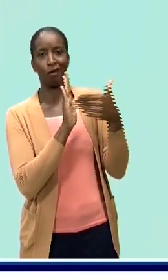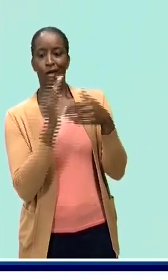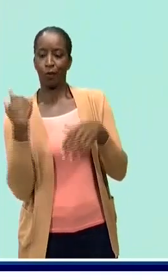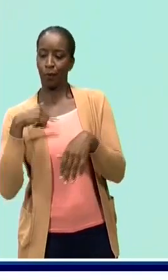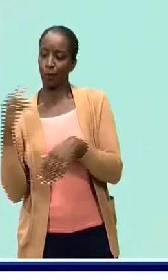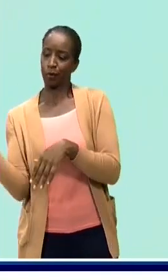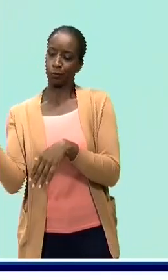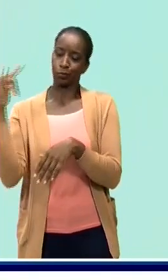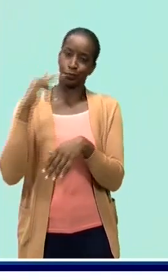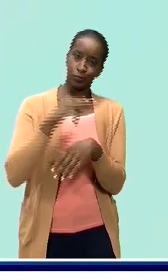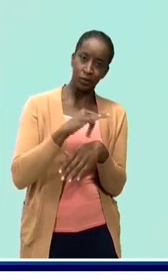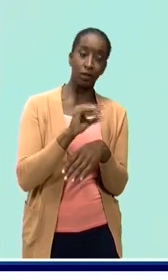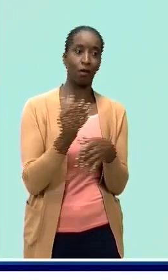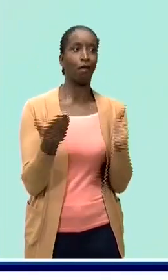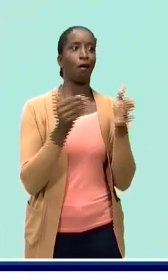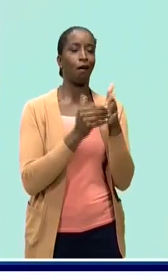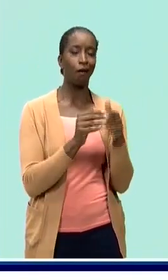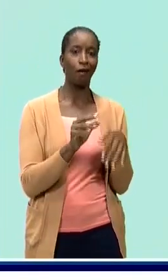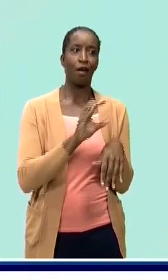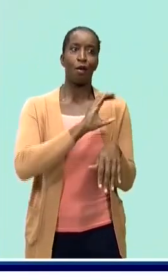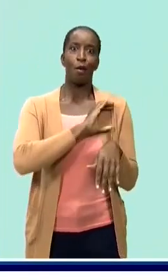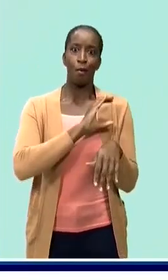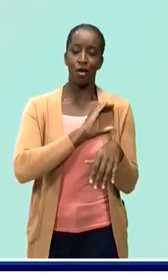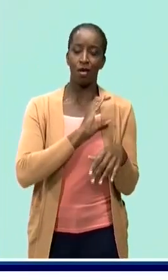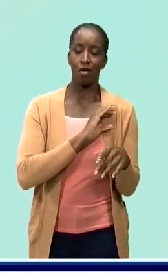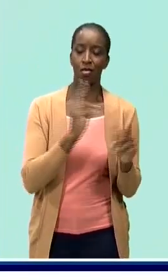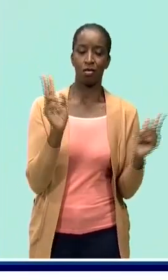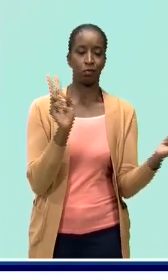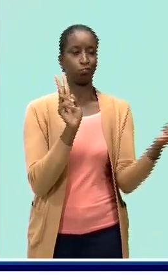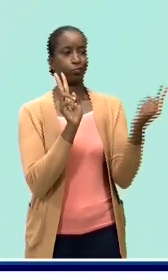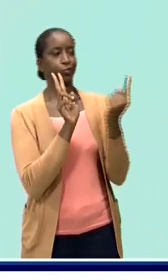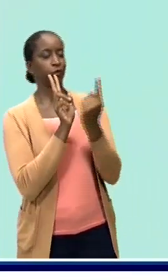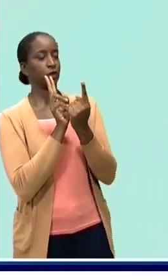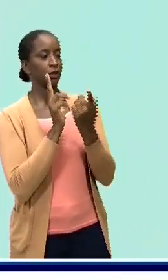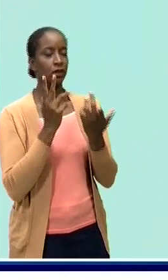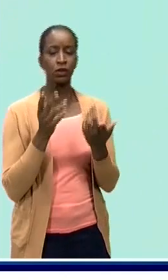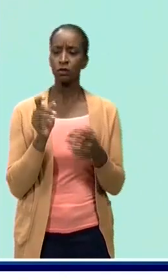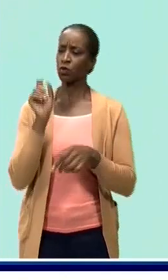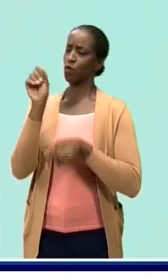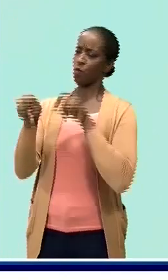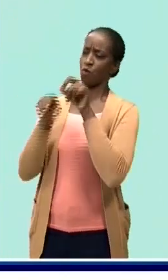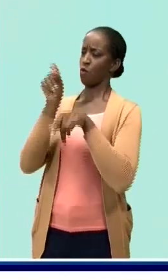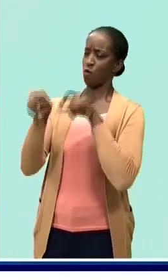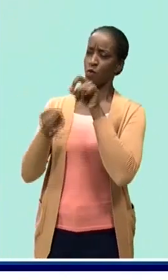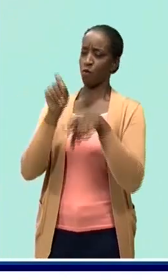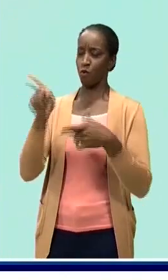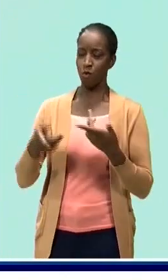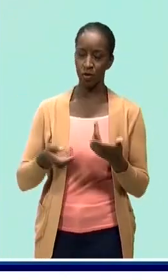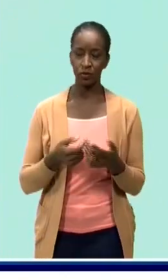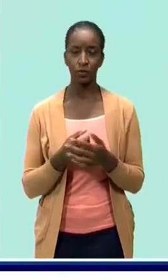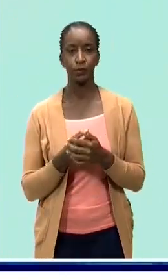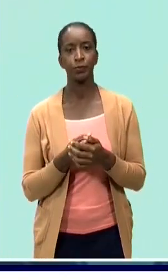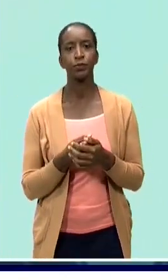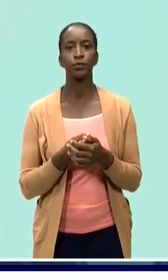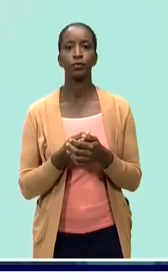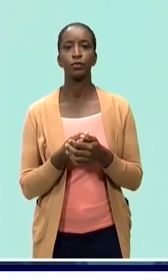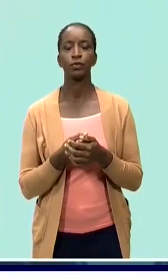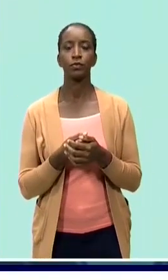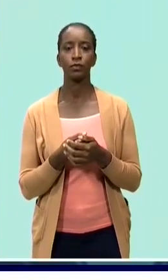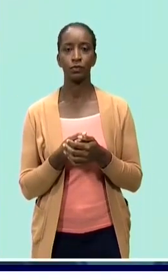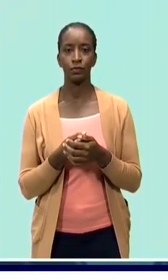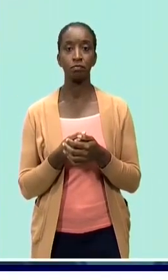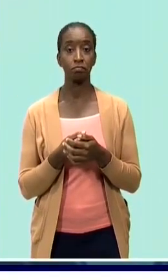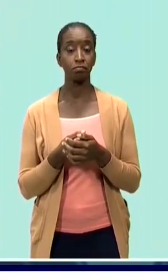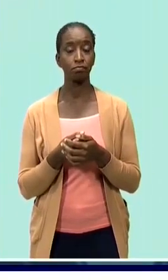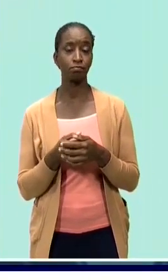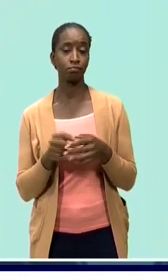of police, but not this time with CID, but actually the task force this time has been pulling us over for no reason, Waver at the Grantley Adams Airport.